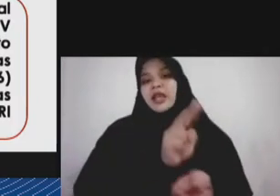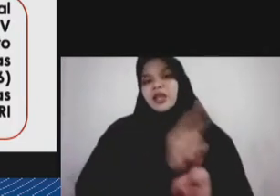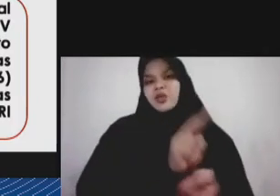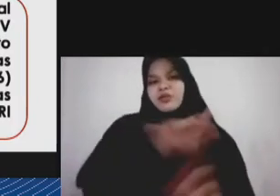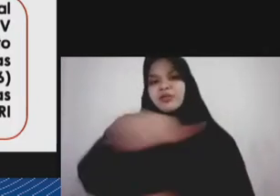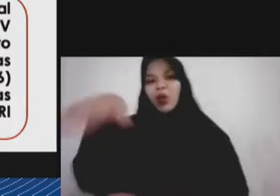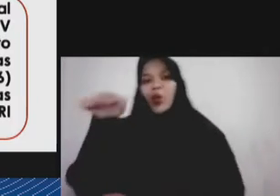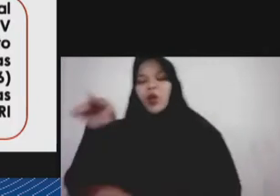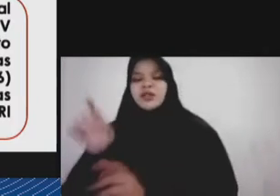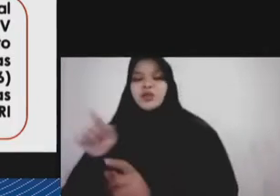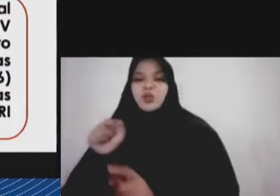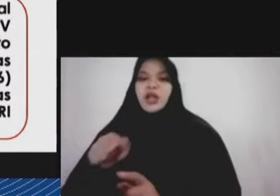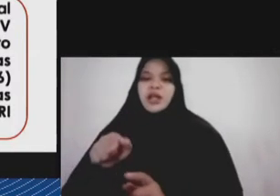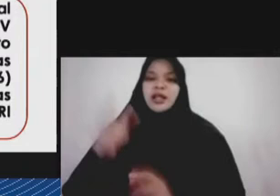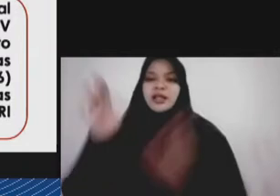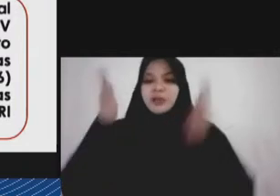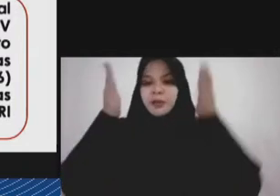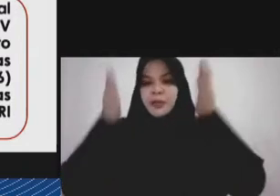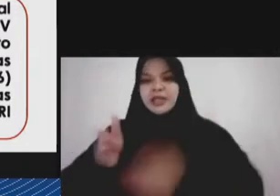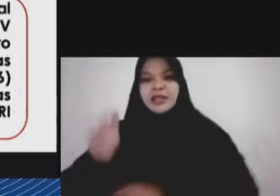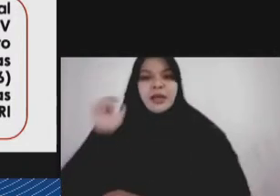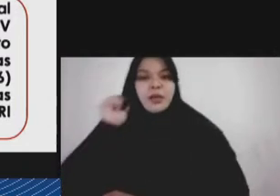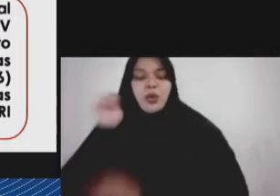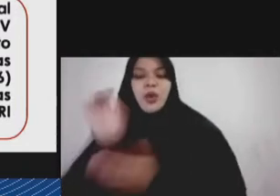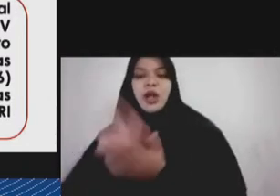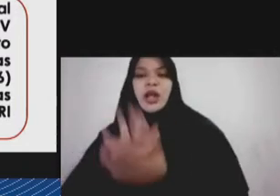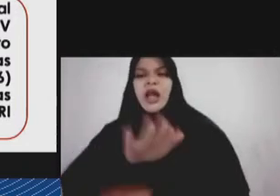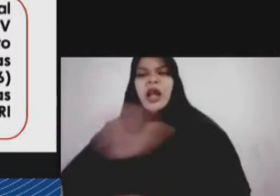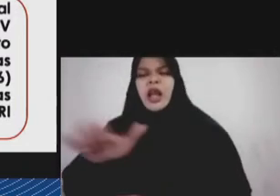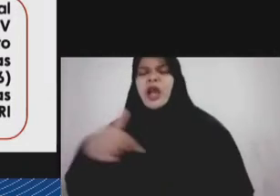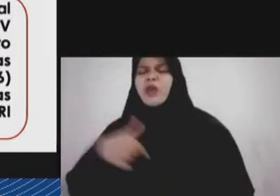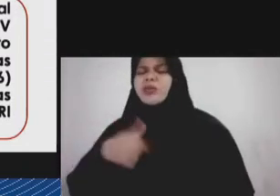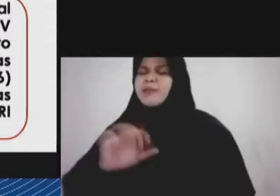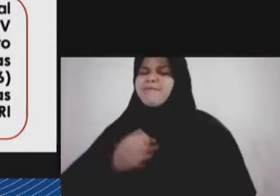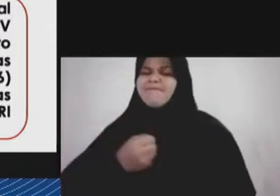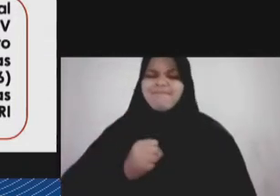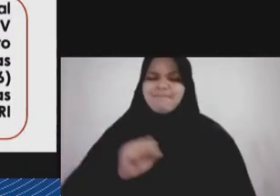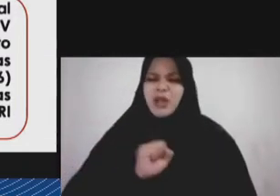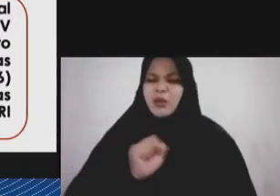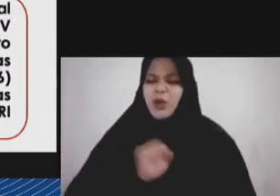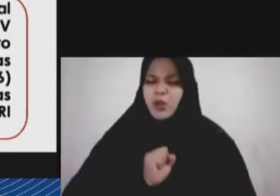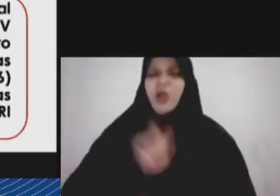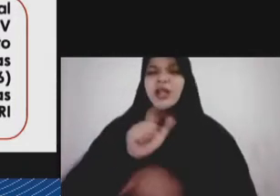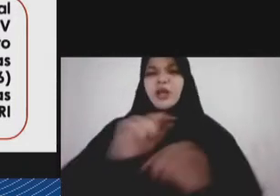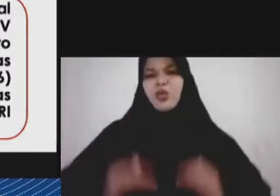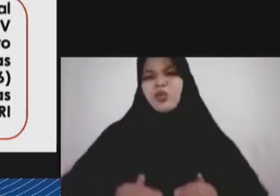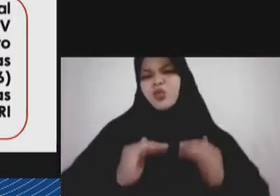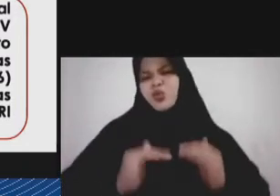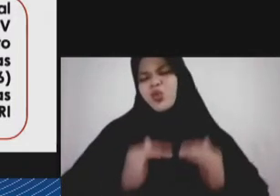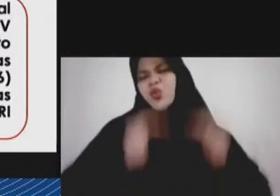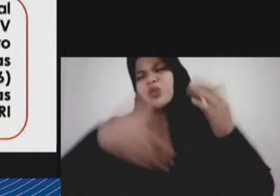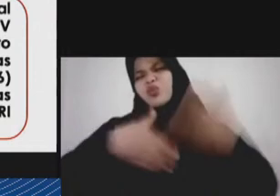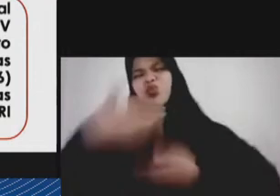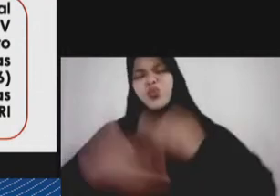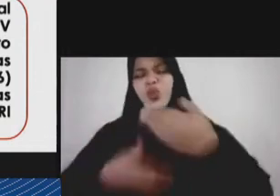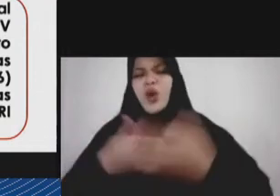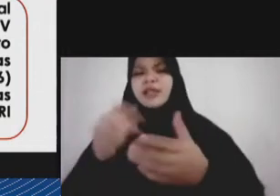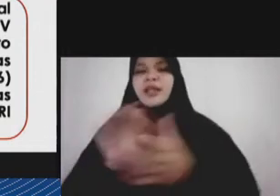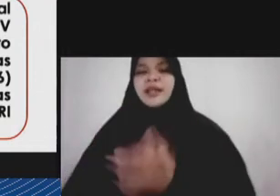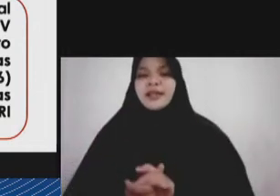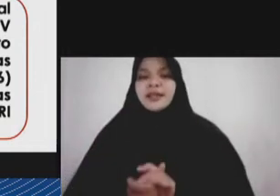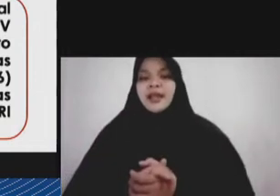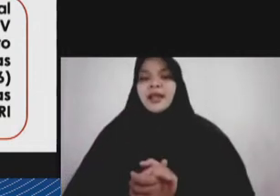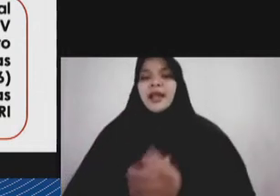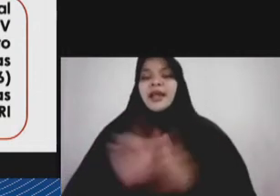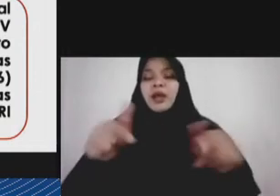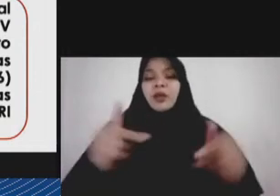against women and children, is very worrying because the cases tend to increase. Therefore, in overcoming the occurrence of the